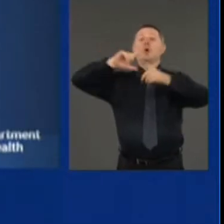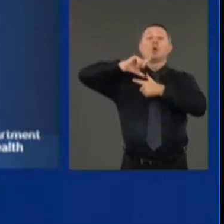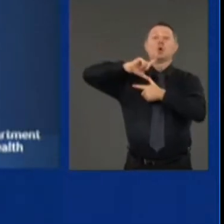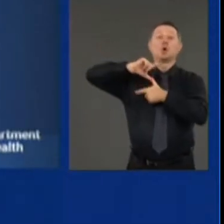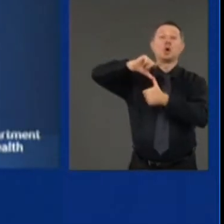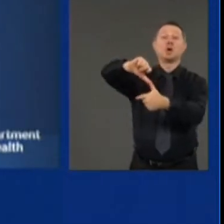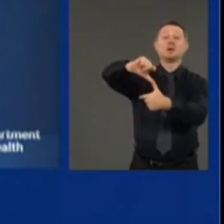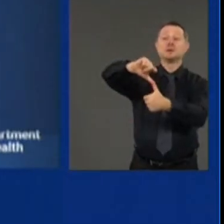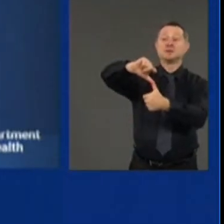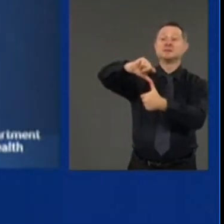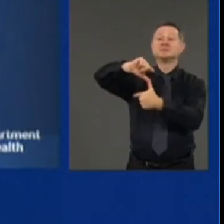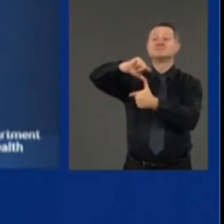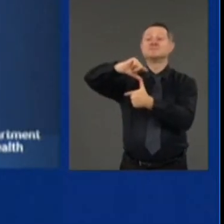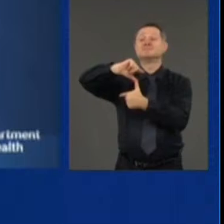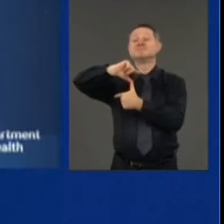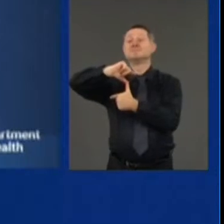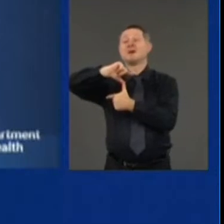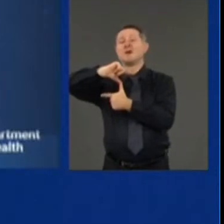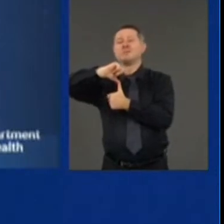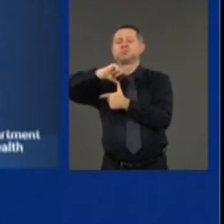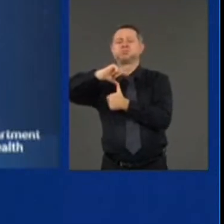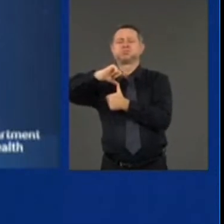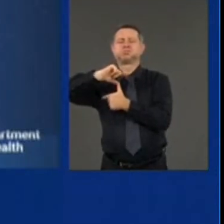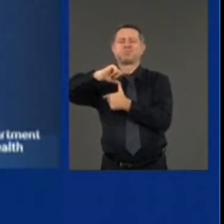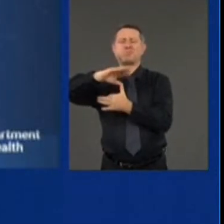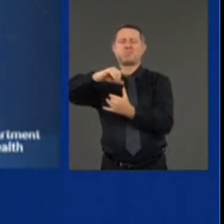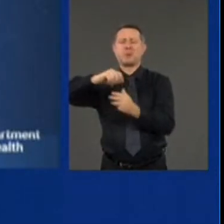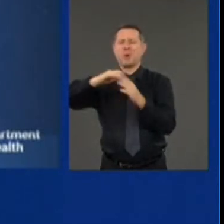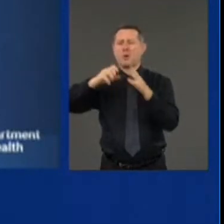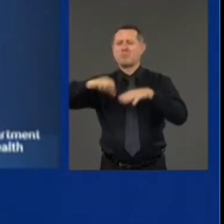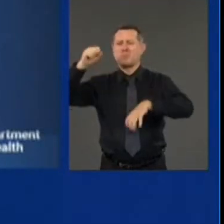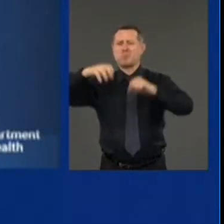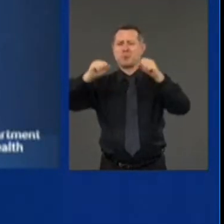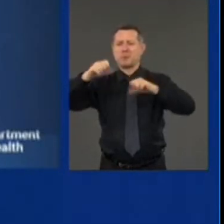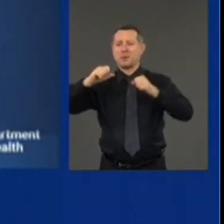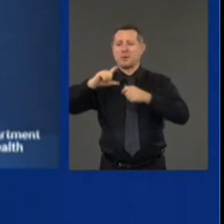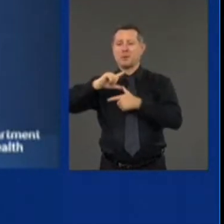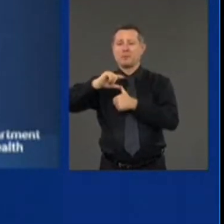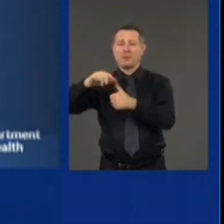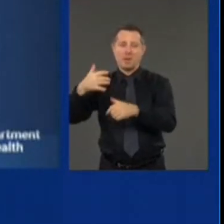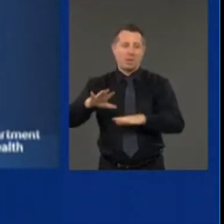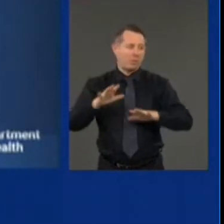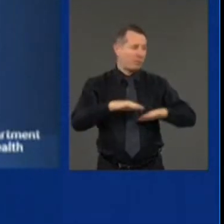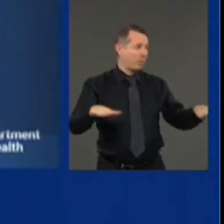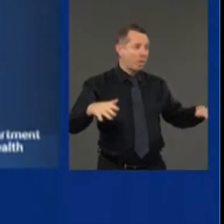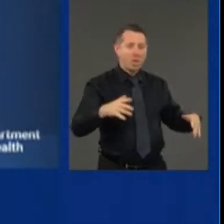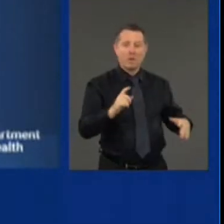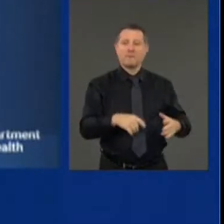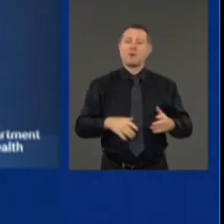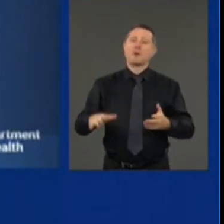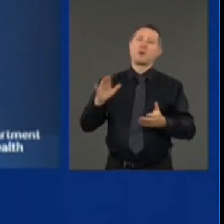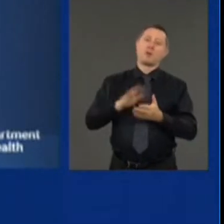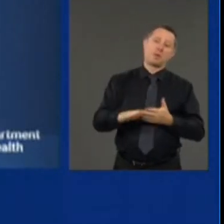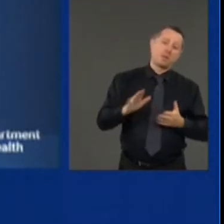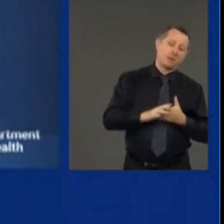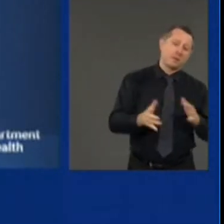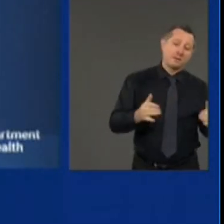and then afterwards you're really left to clean it up. After 9 days, the virus has left and it's moved